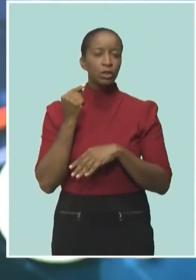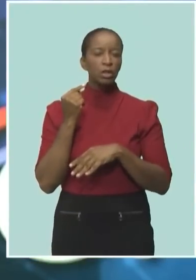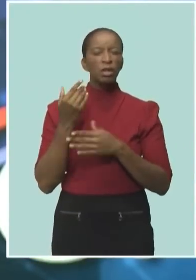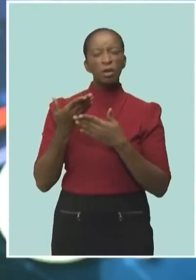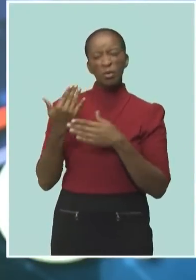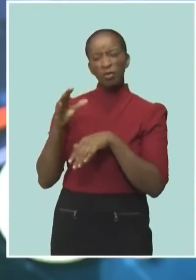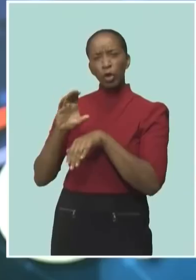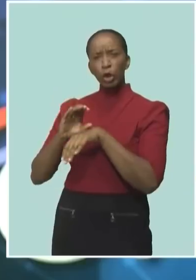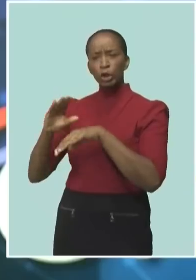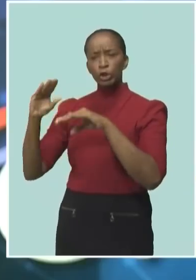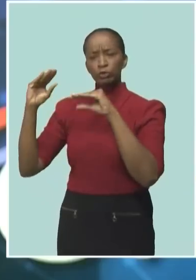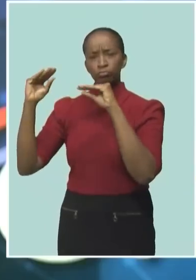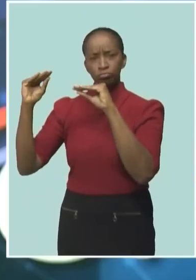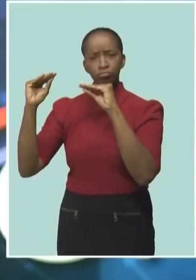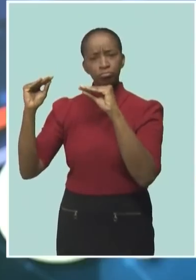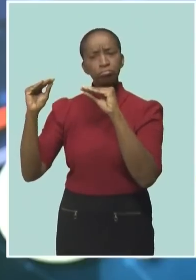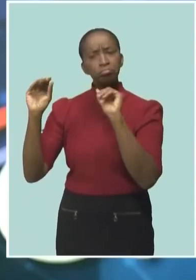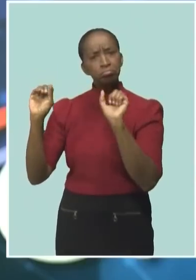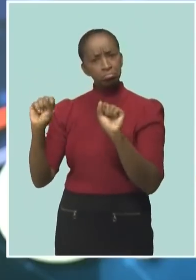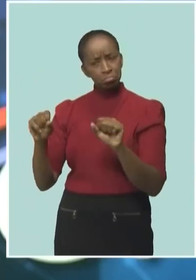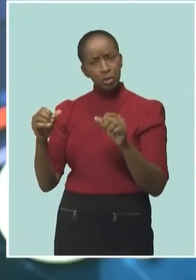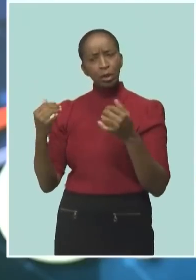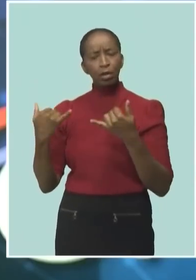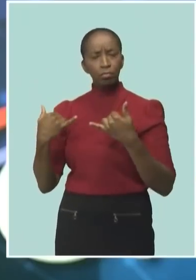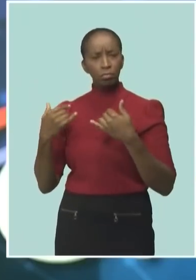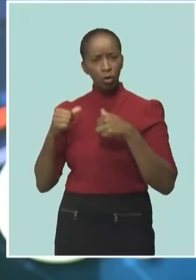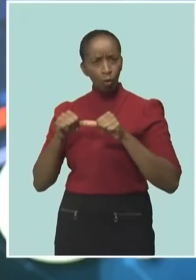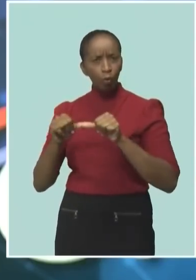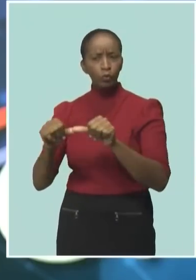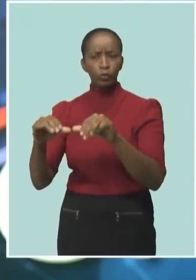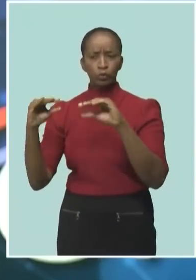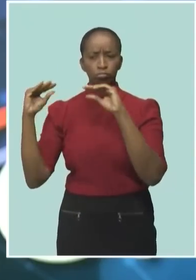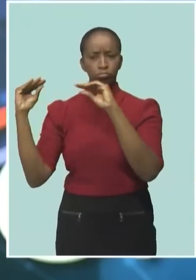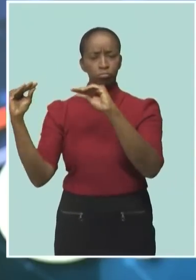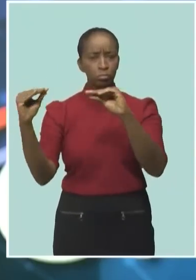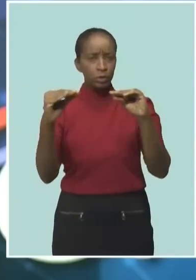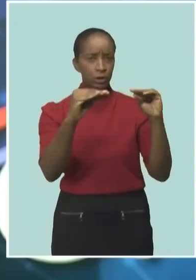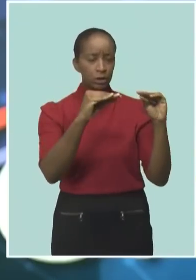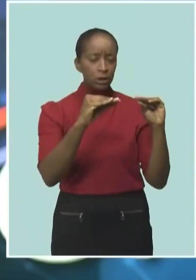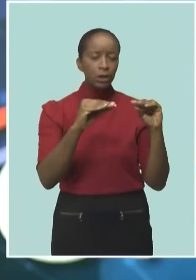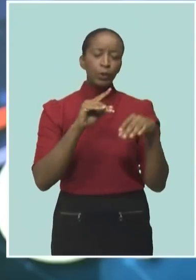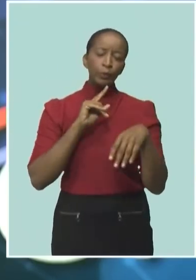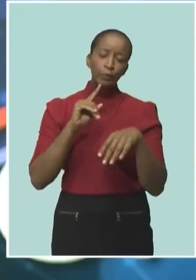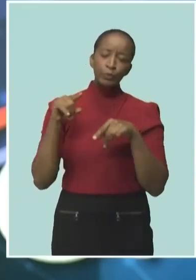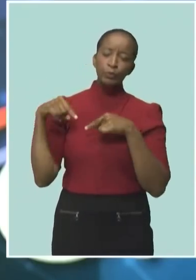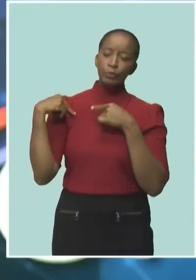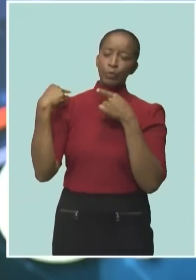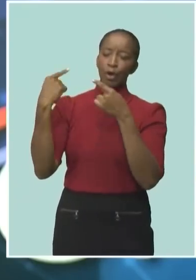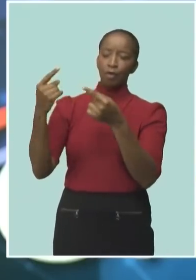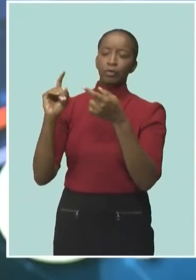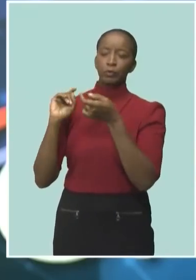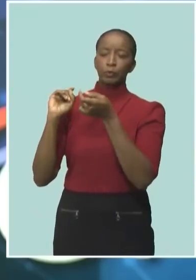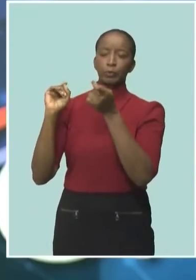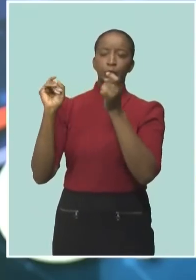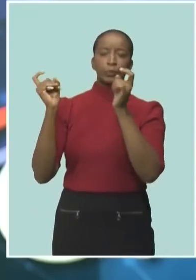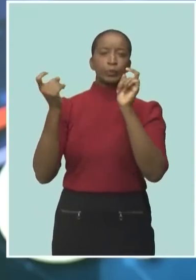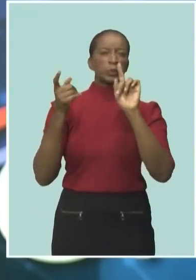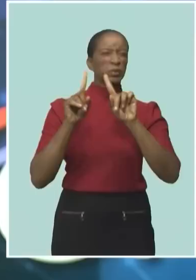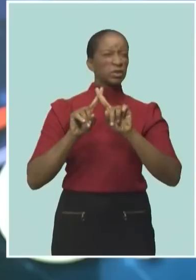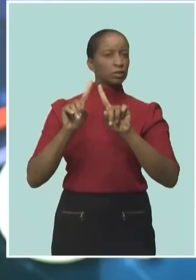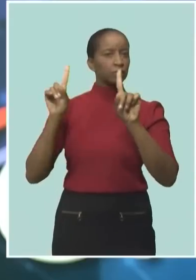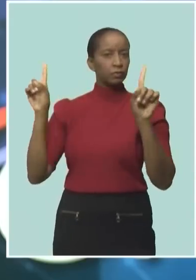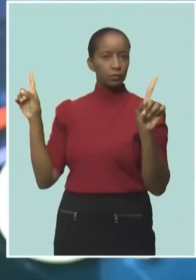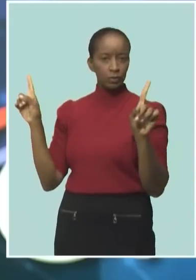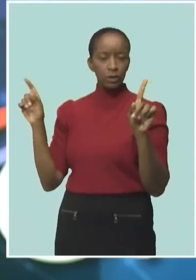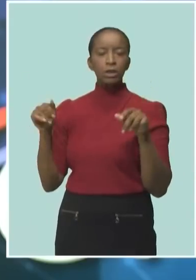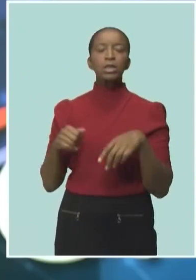in educating the masses. While acknowledging times have changed, the Reverend Canon Beverly Seeley Knight says there is a need for centers